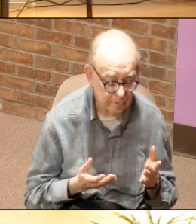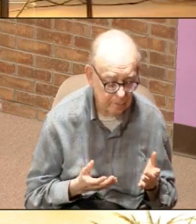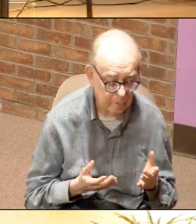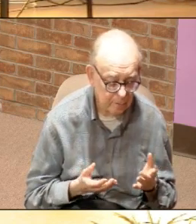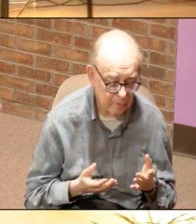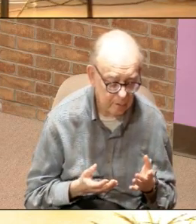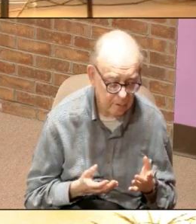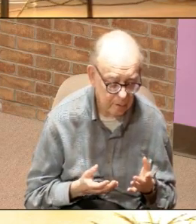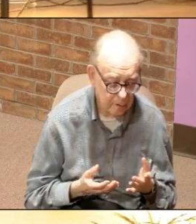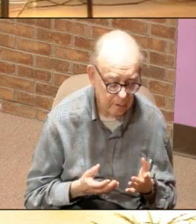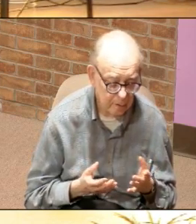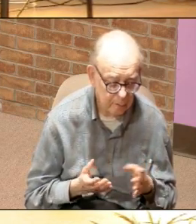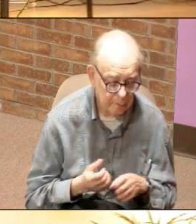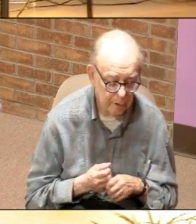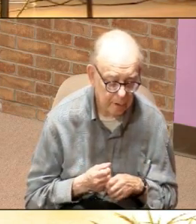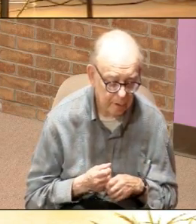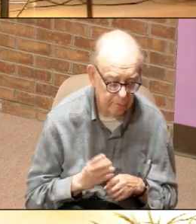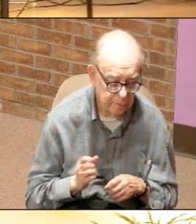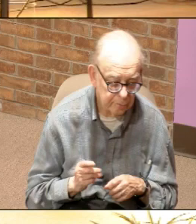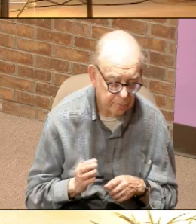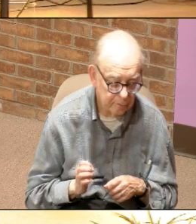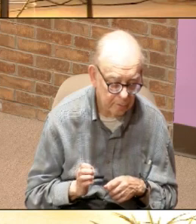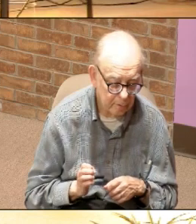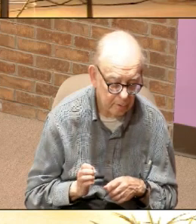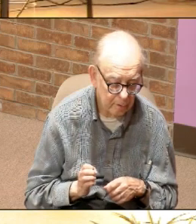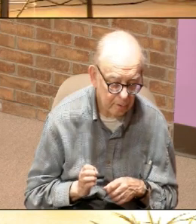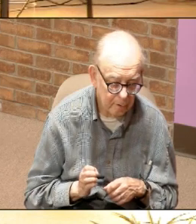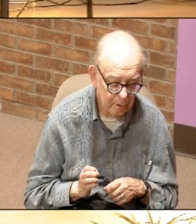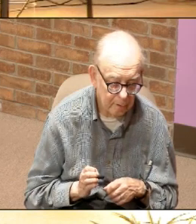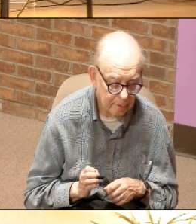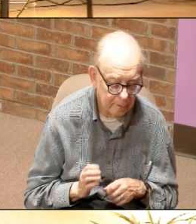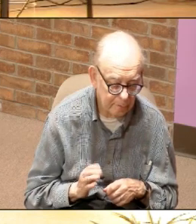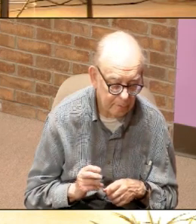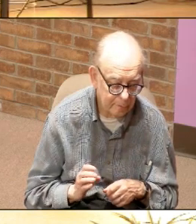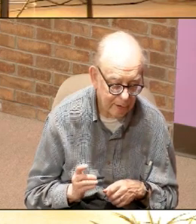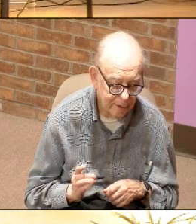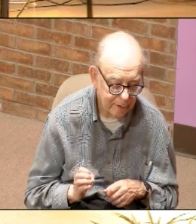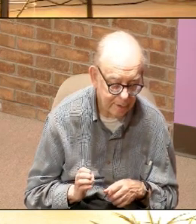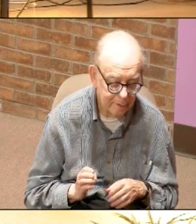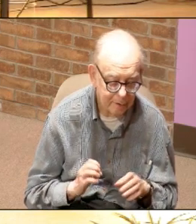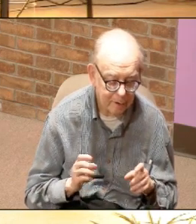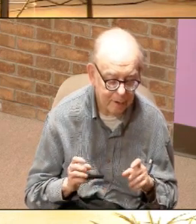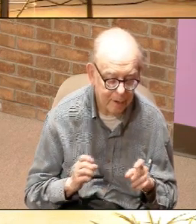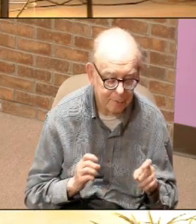My Joe Biden impression. I just want to talk to